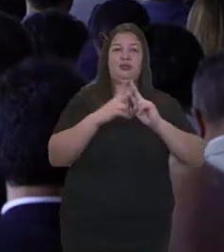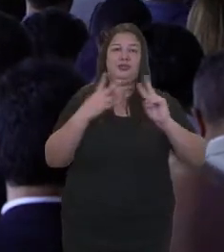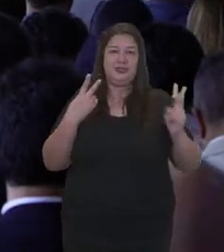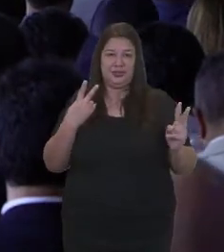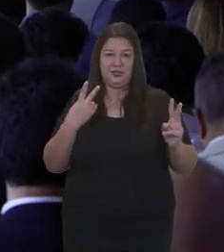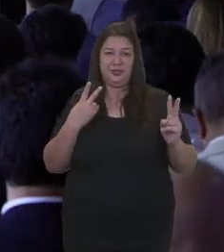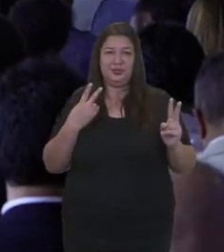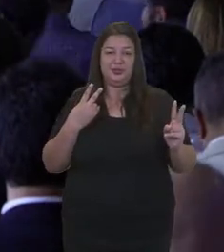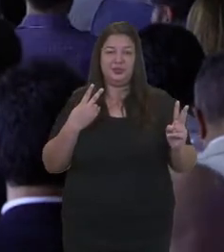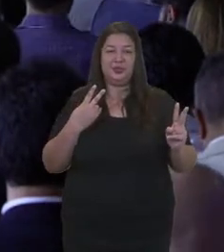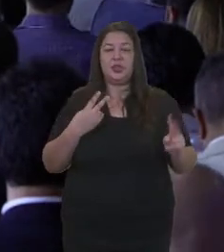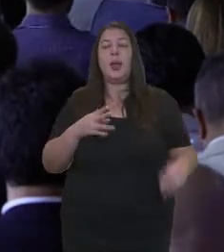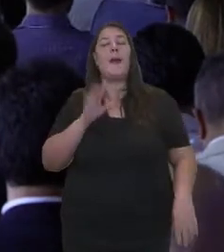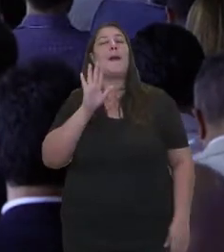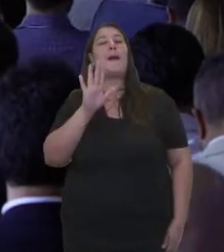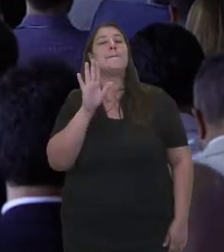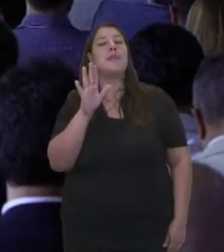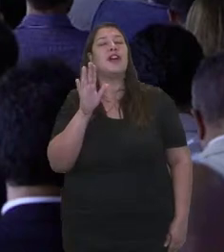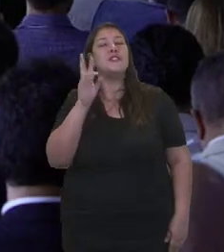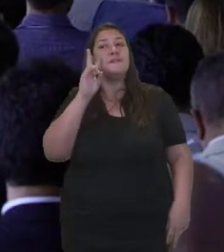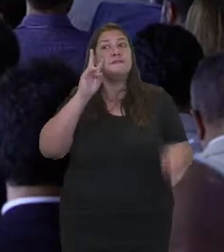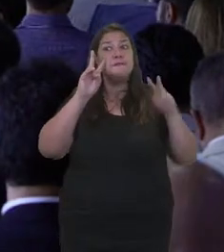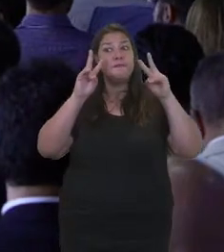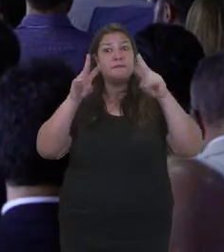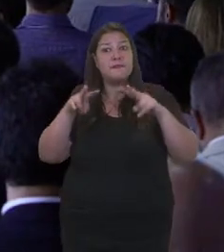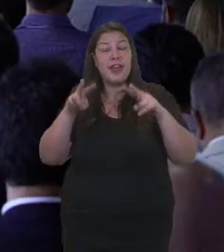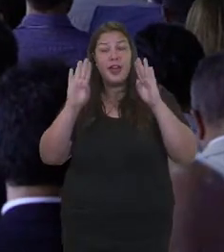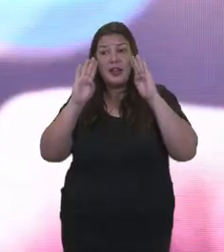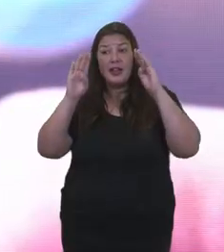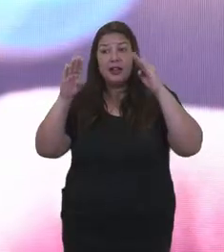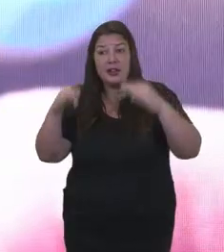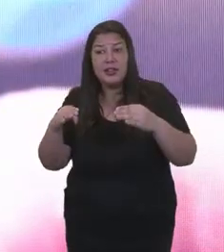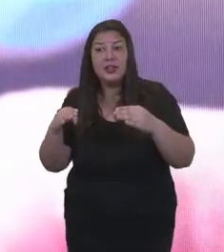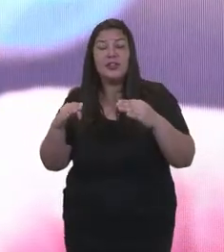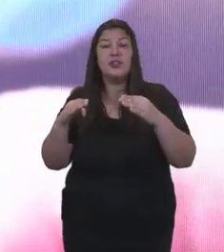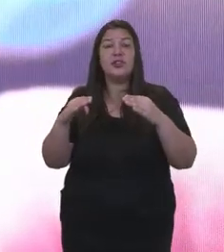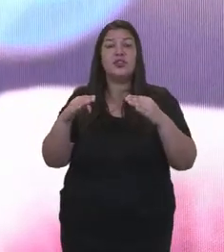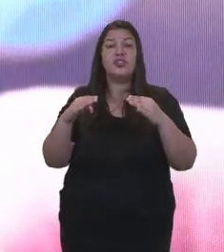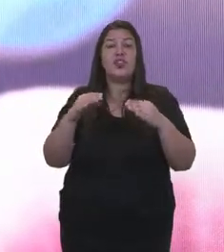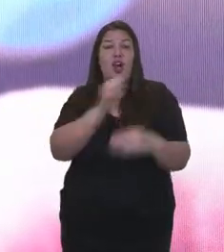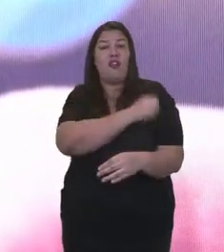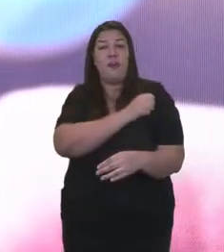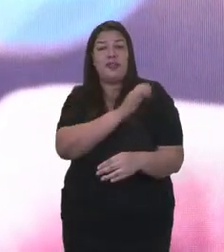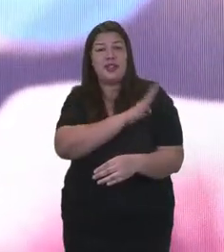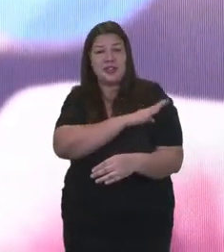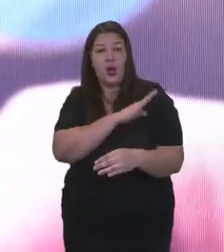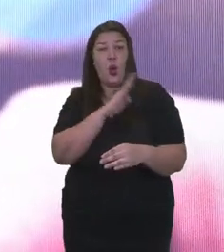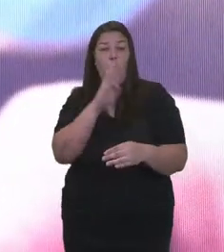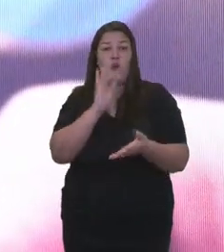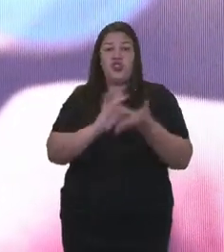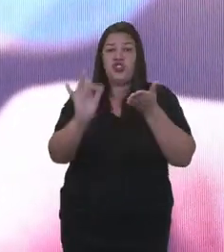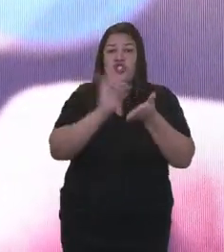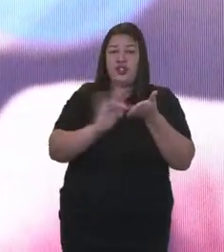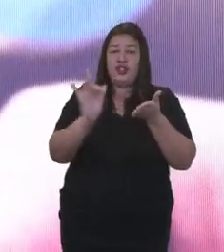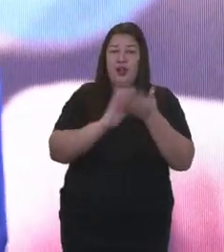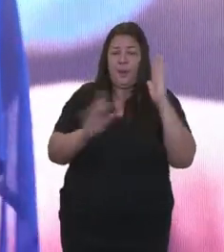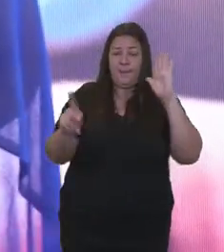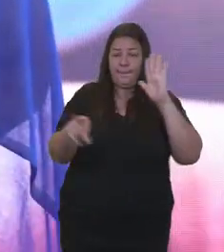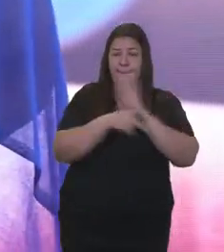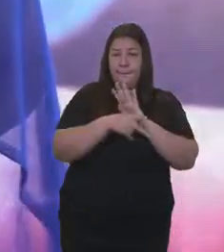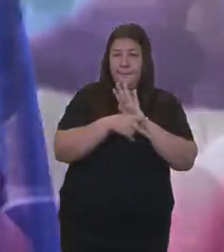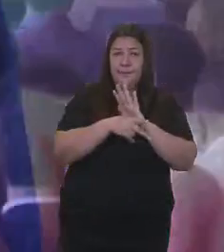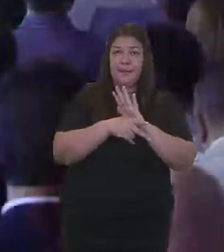digitalized country. However, when we want to see the level of digital alphabetization, Brazil is only in